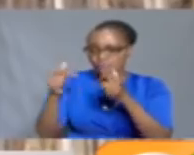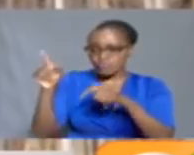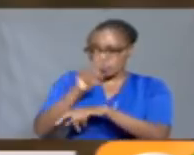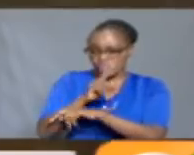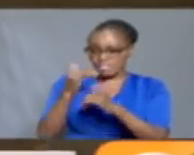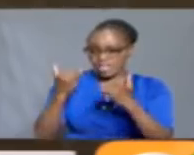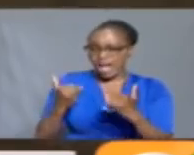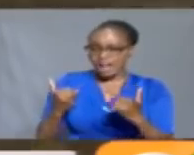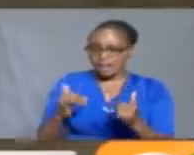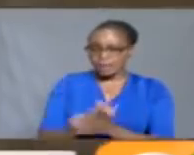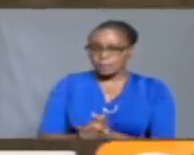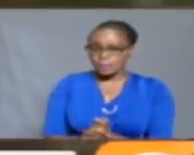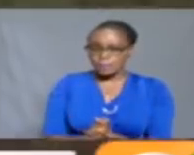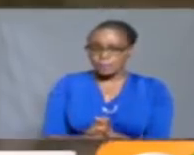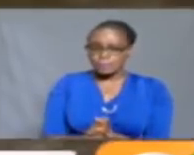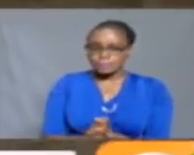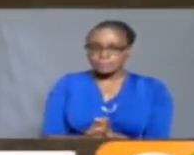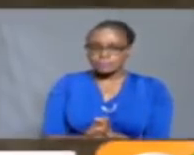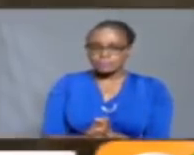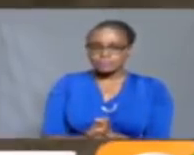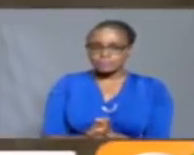now.